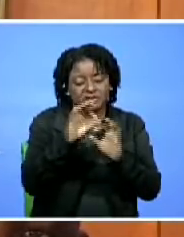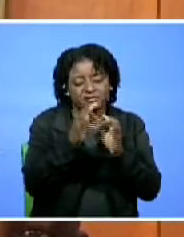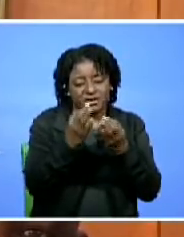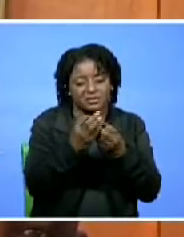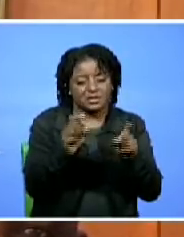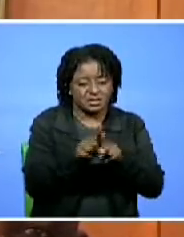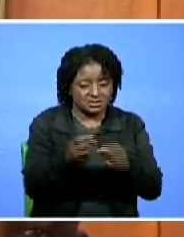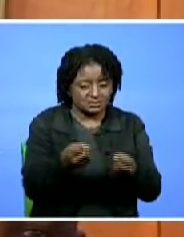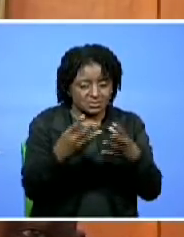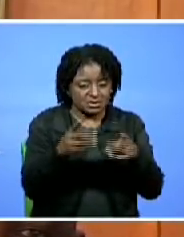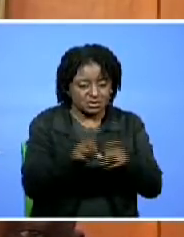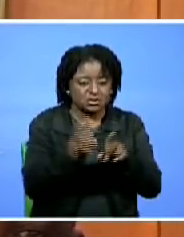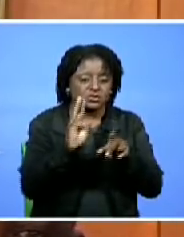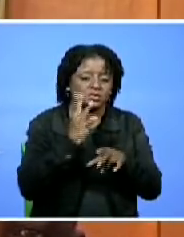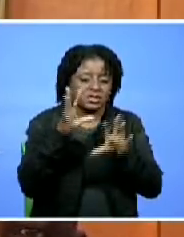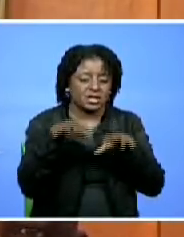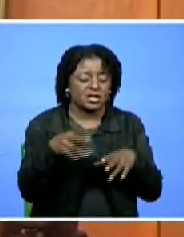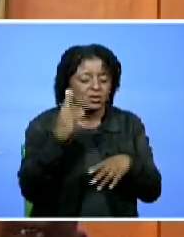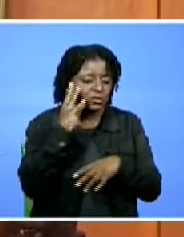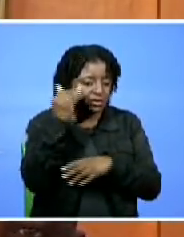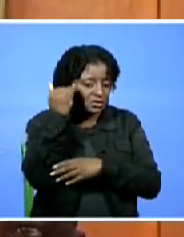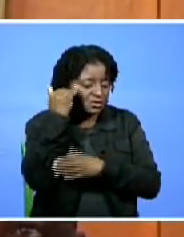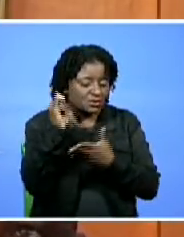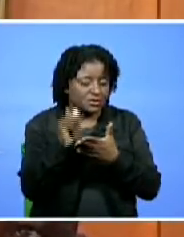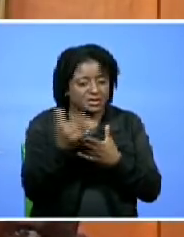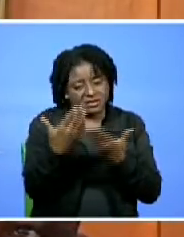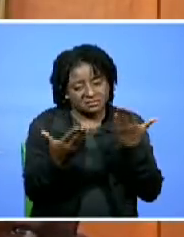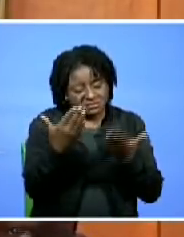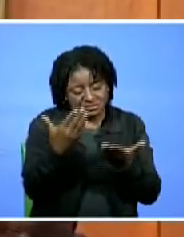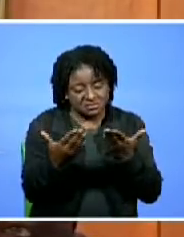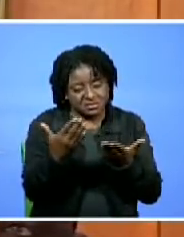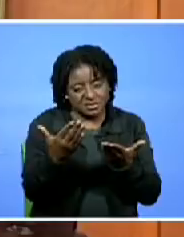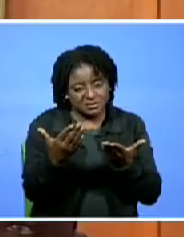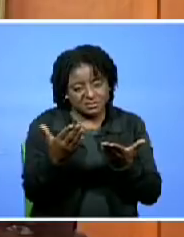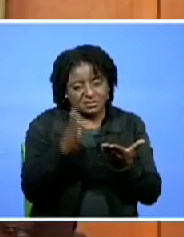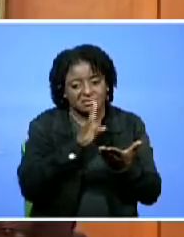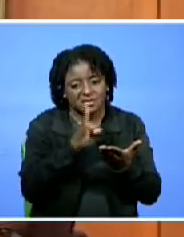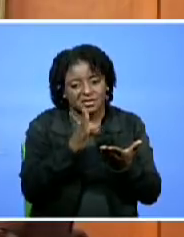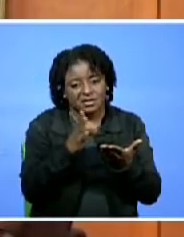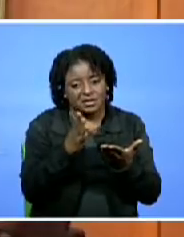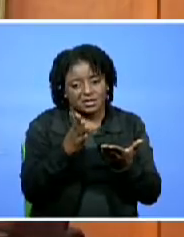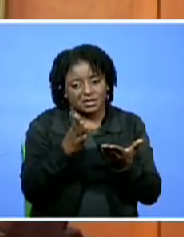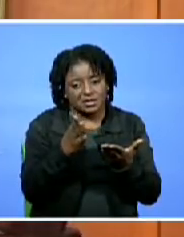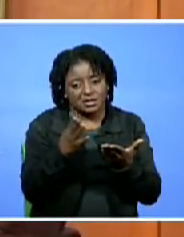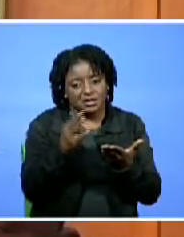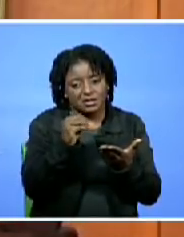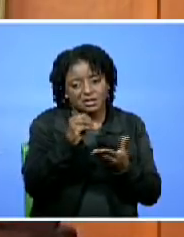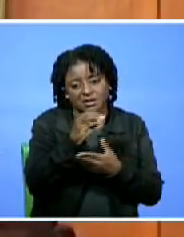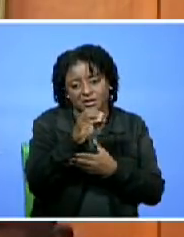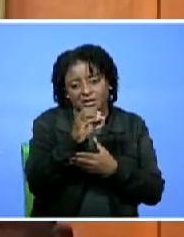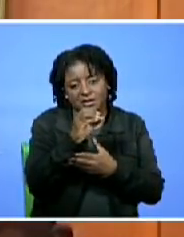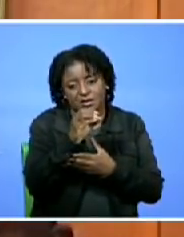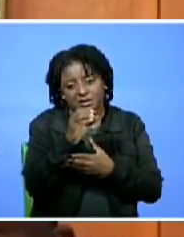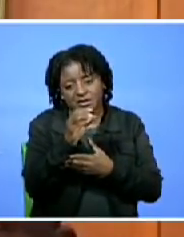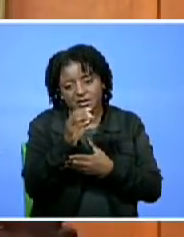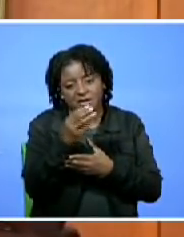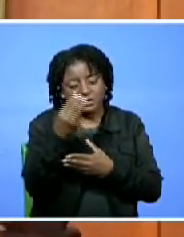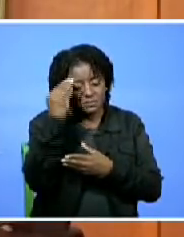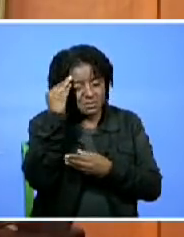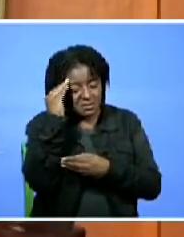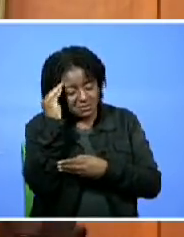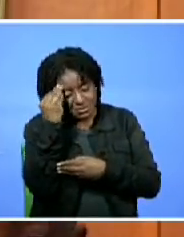as we can. We know that there may possibly be a memorial sometime next